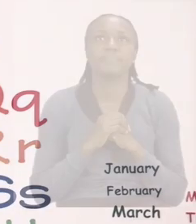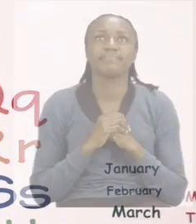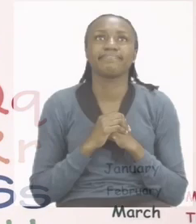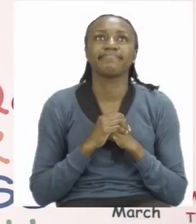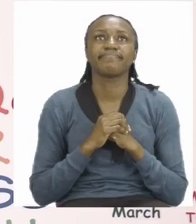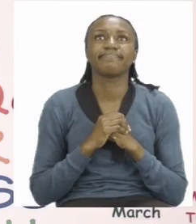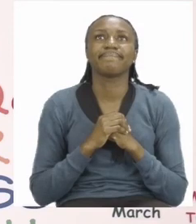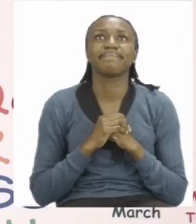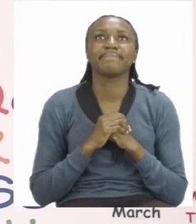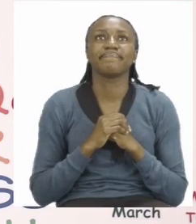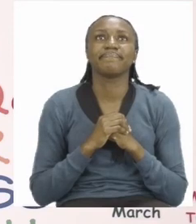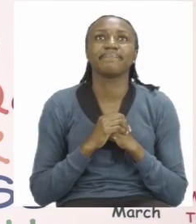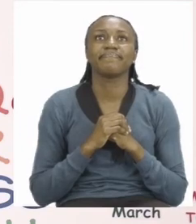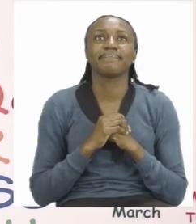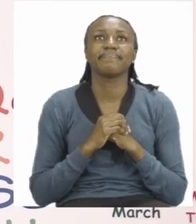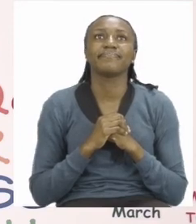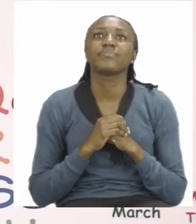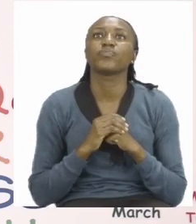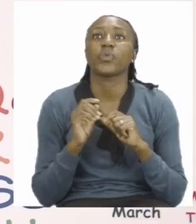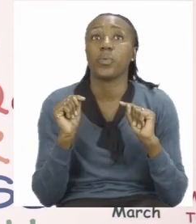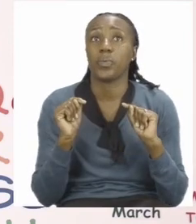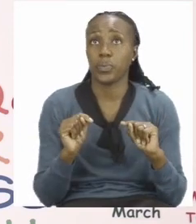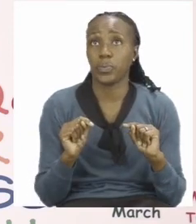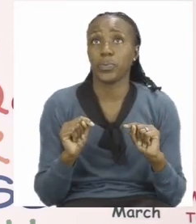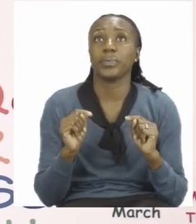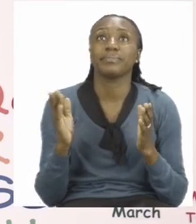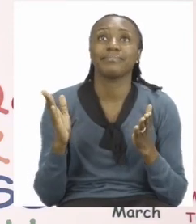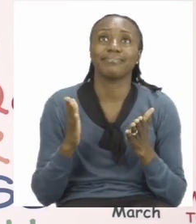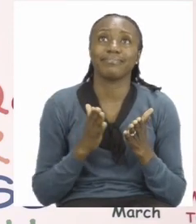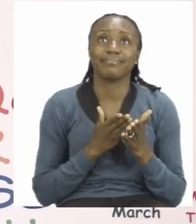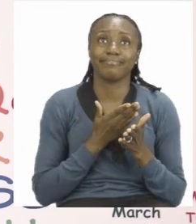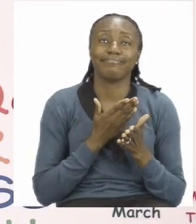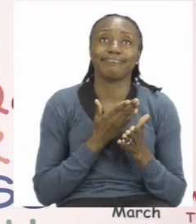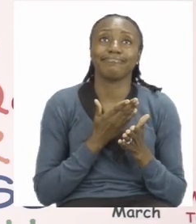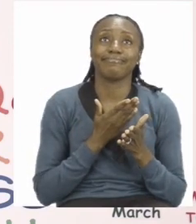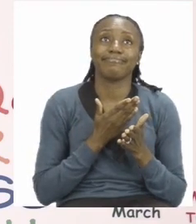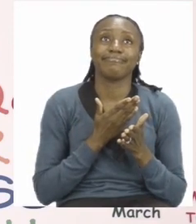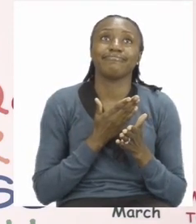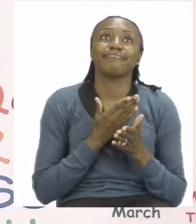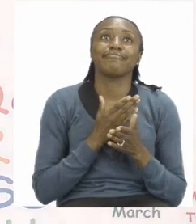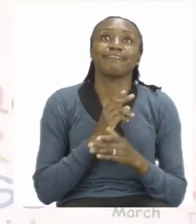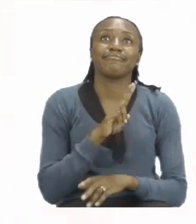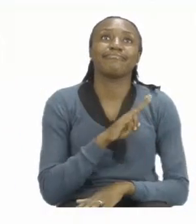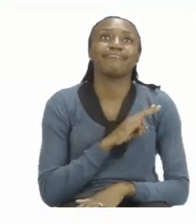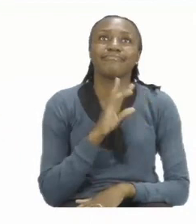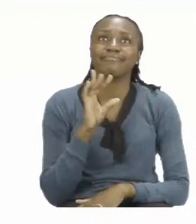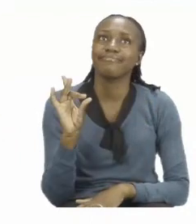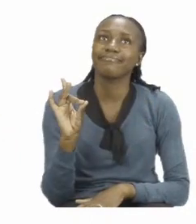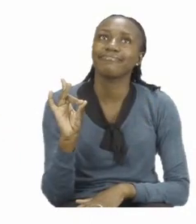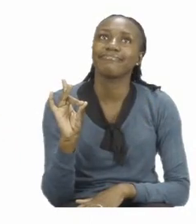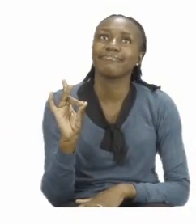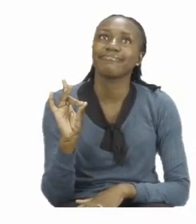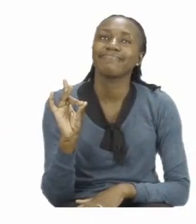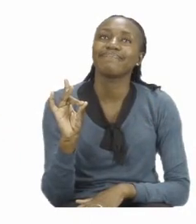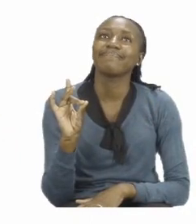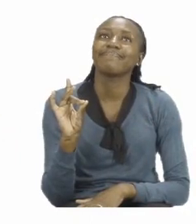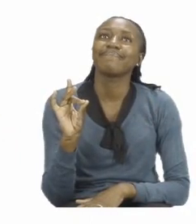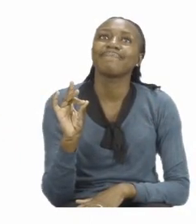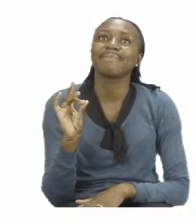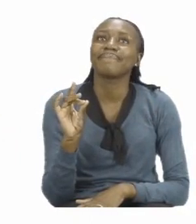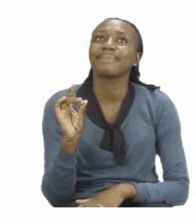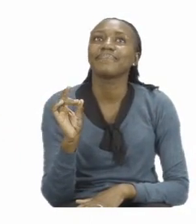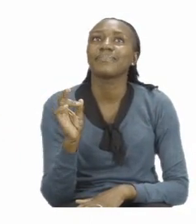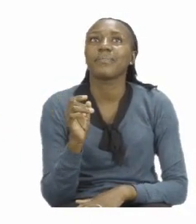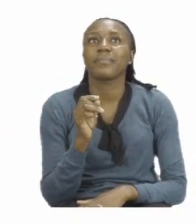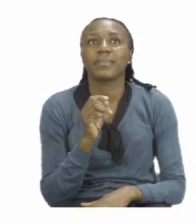Now for our lesson, boys and girls, we are going to turn to the last page, page 28. On page 28, we are